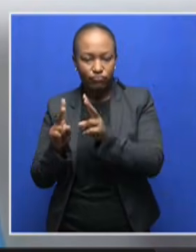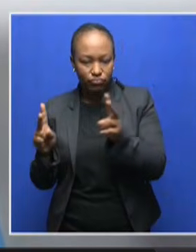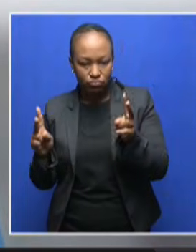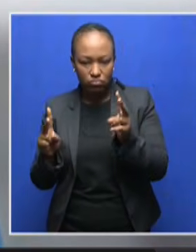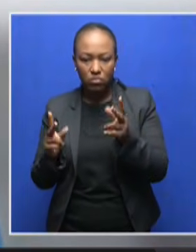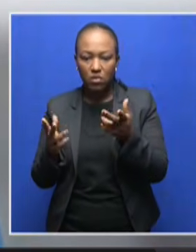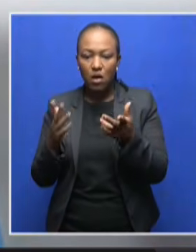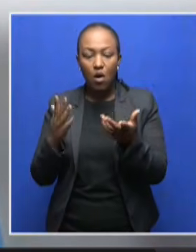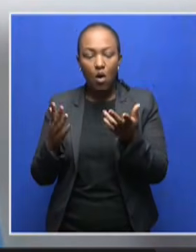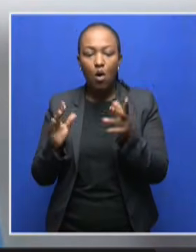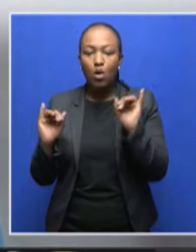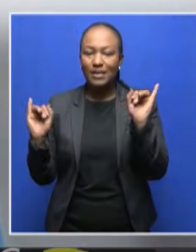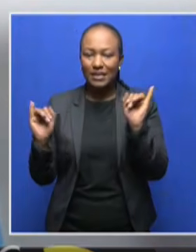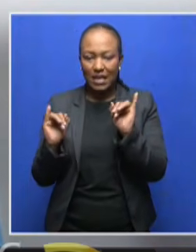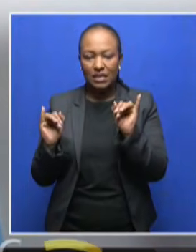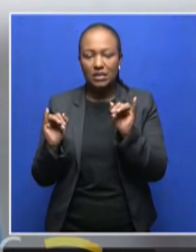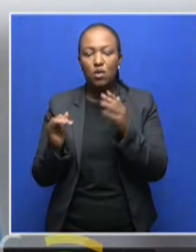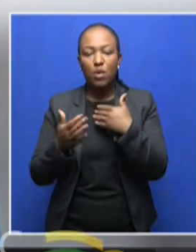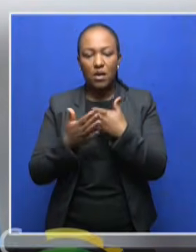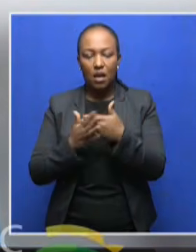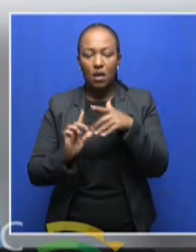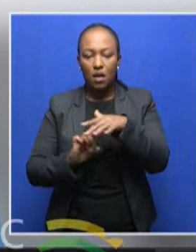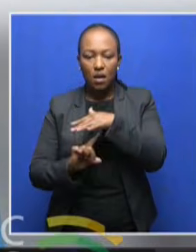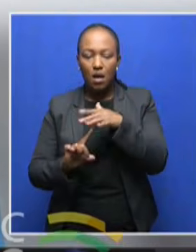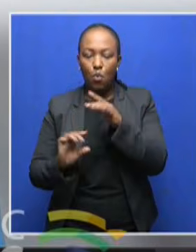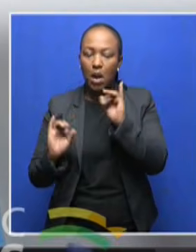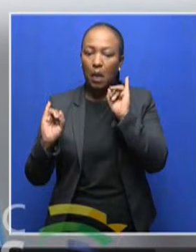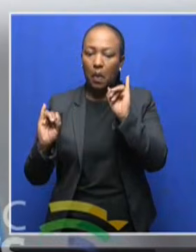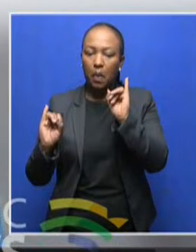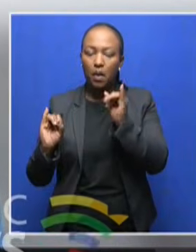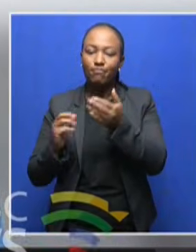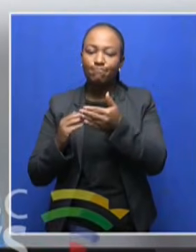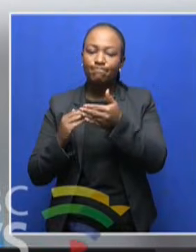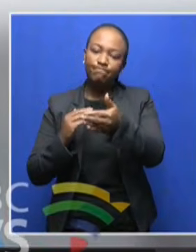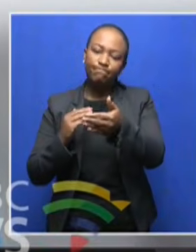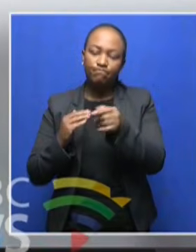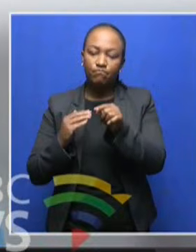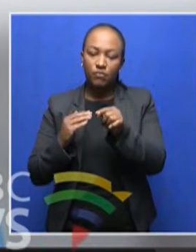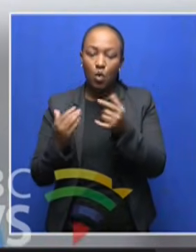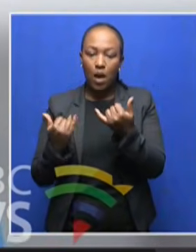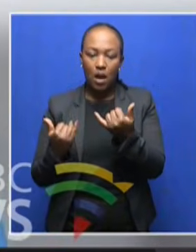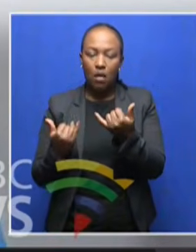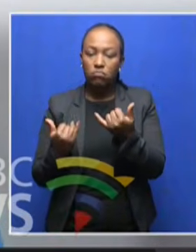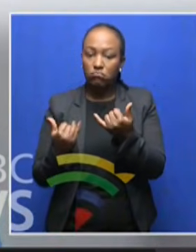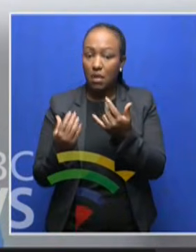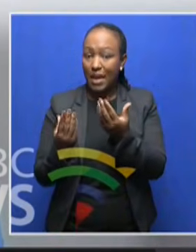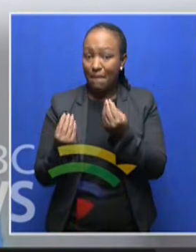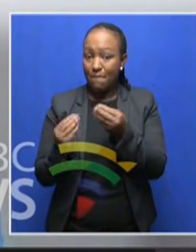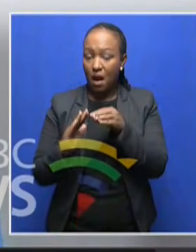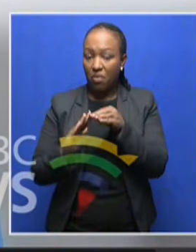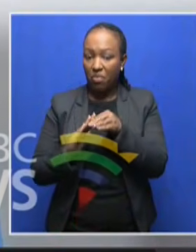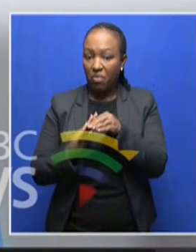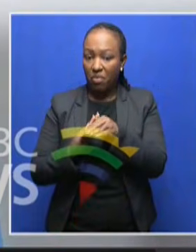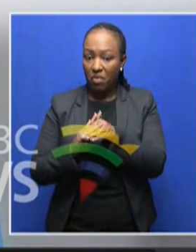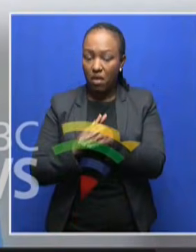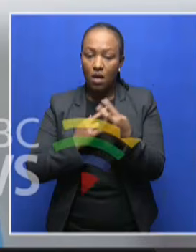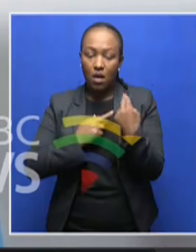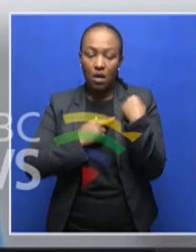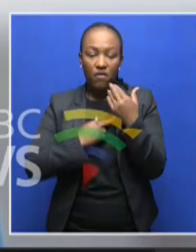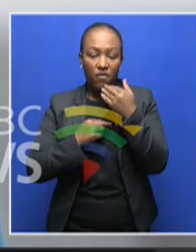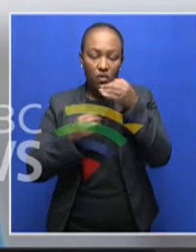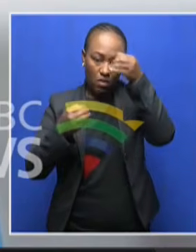in a very, very sad situation in many communities in terms of the current trajectory. So this is not the responsibility of